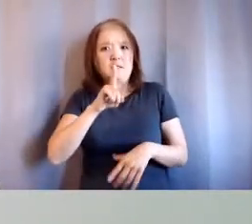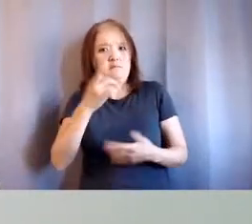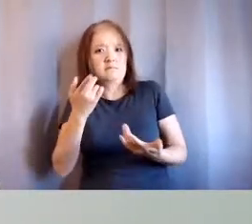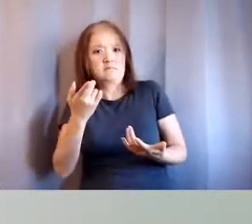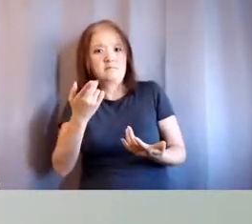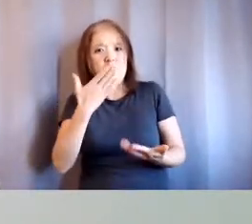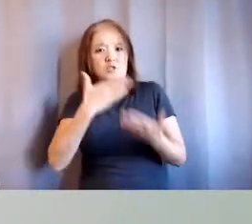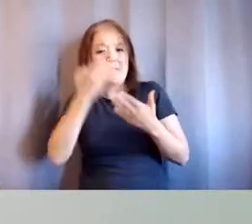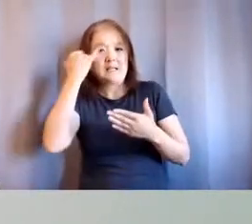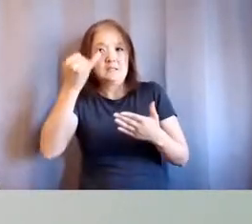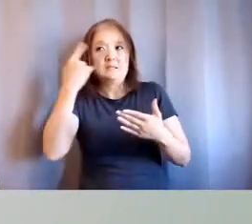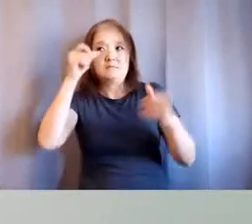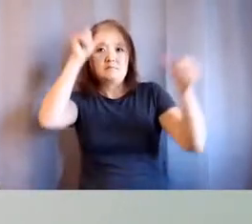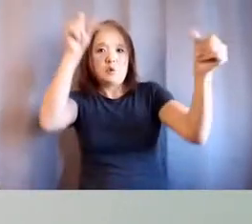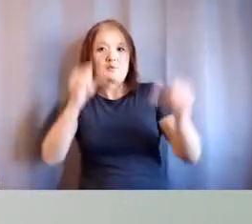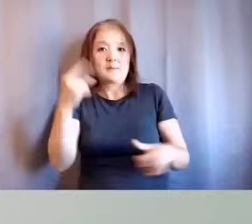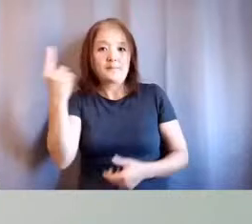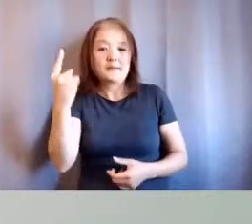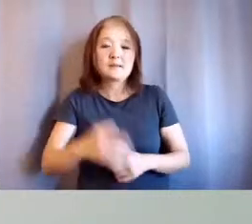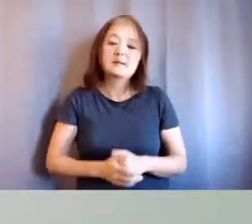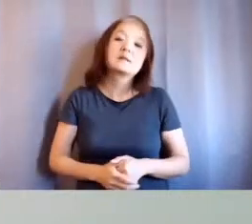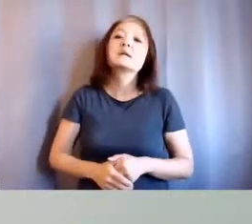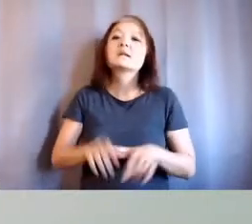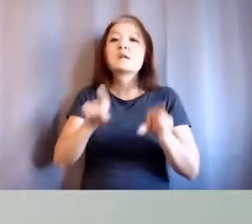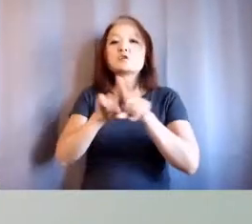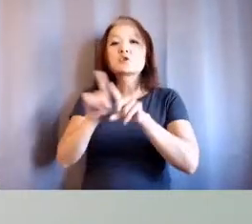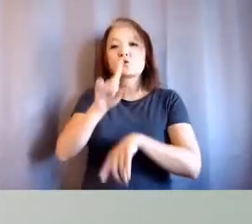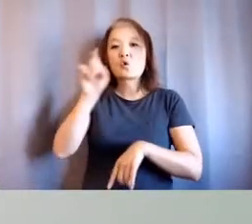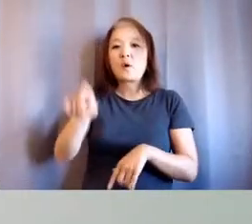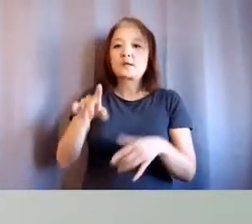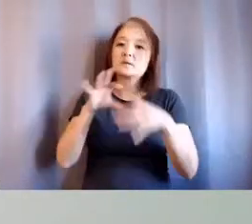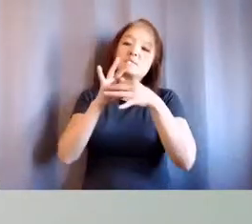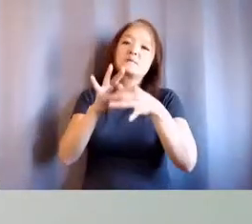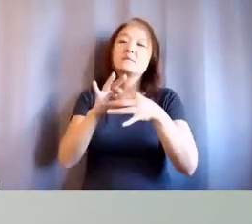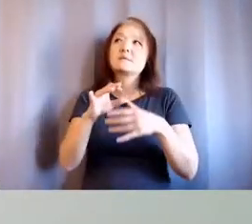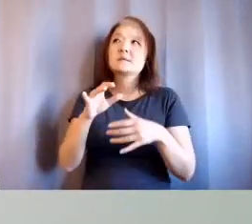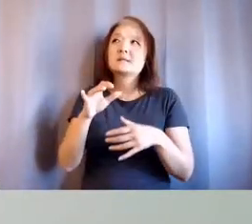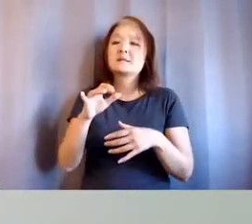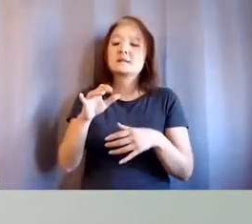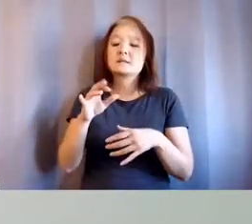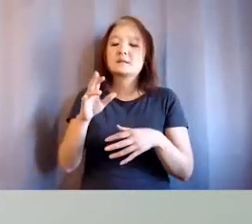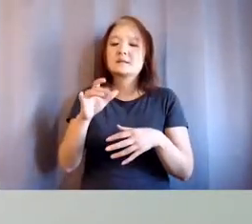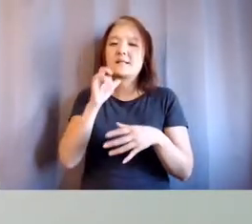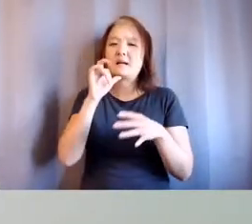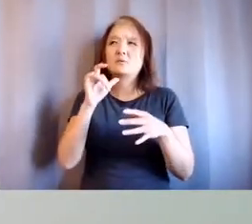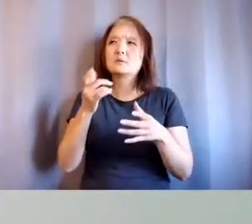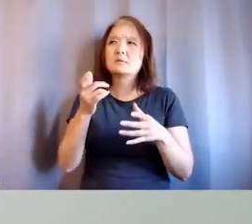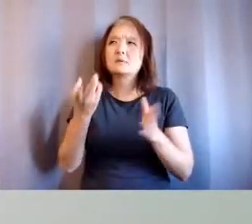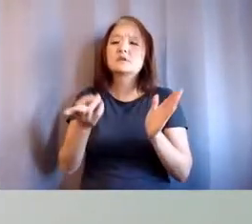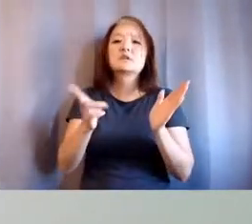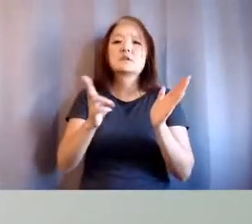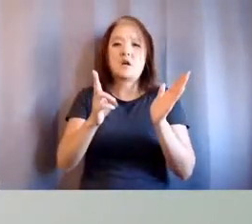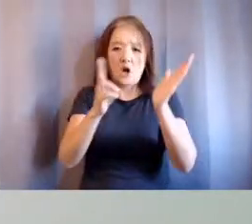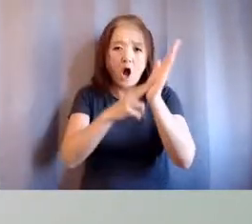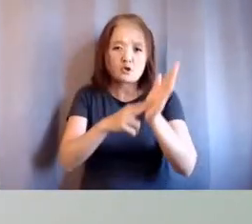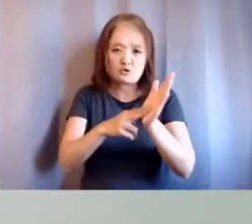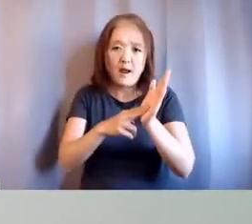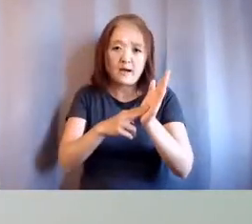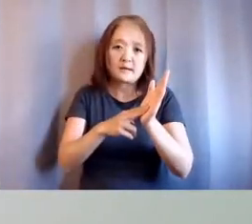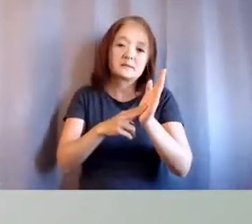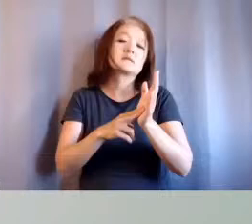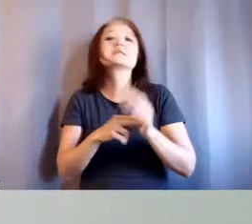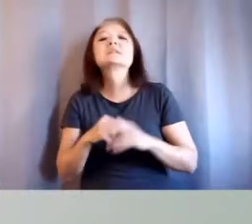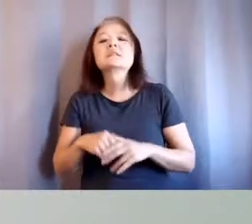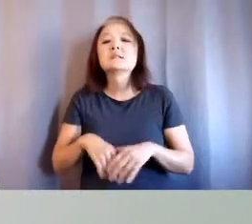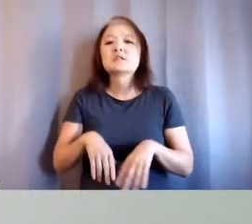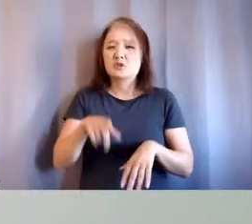There's also a question regarding form, not the contracts to sign. Do mm-hmm. you